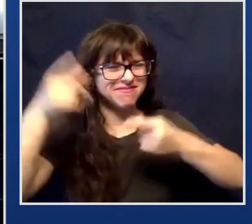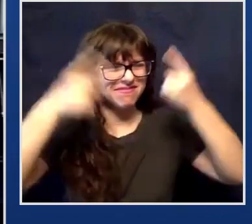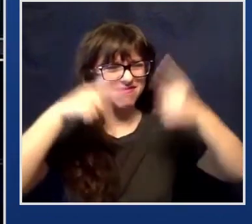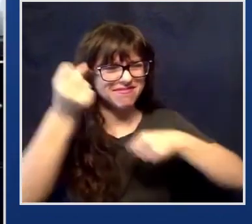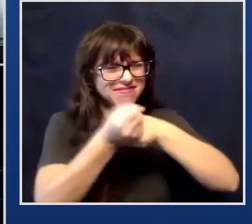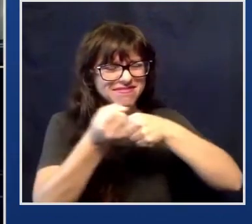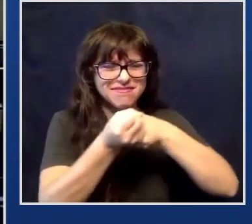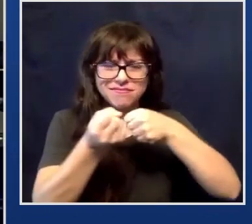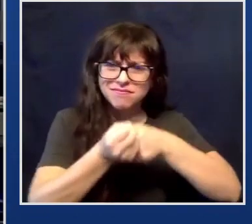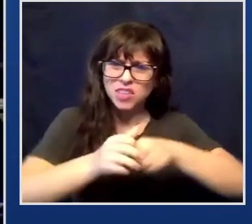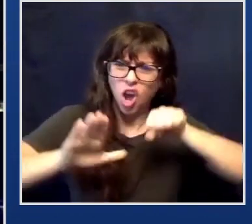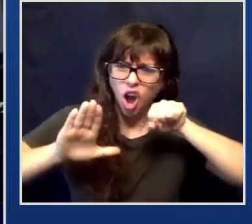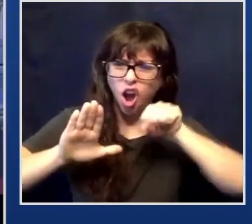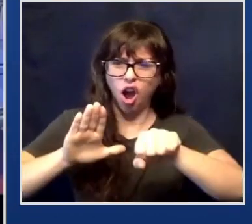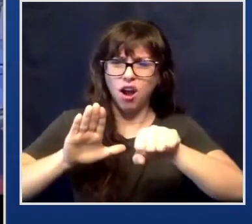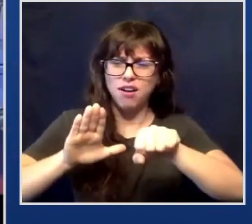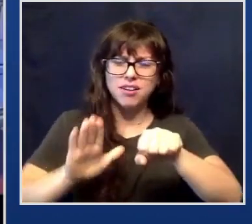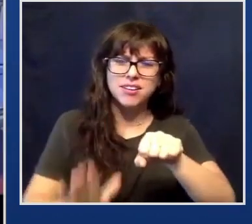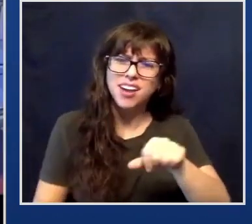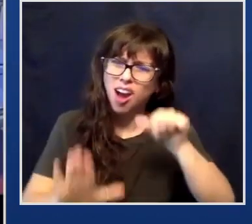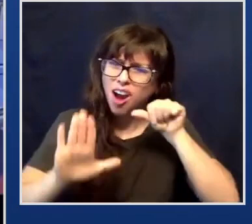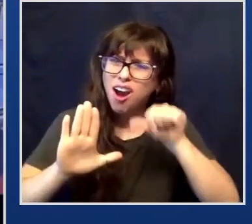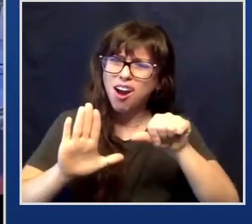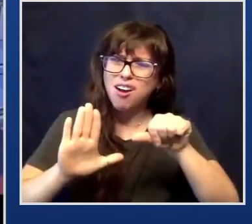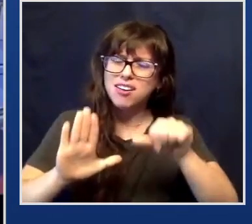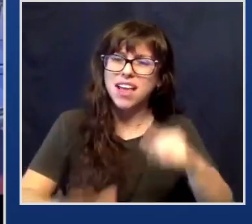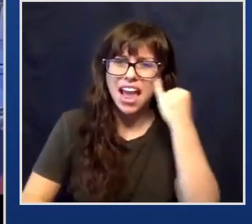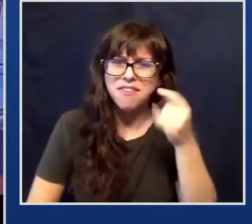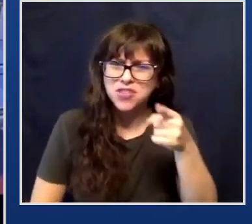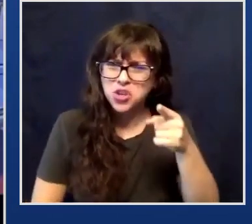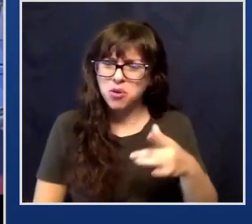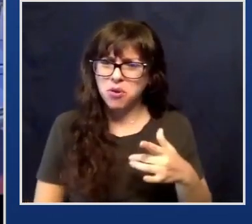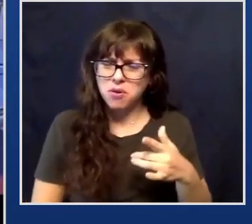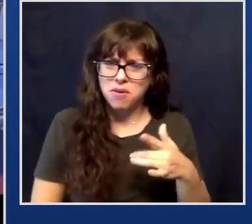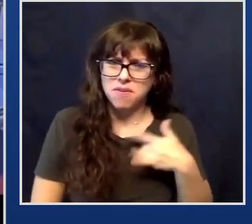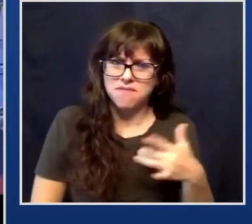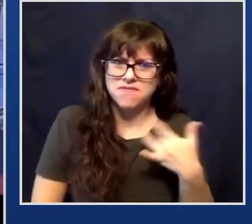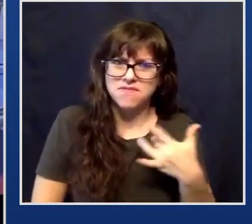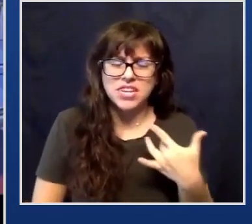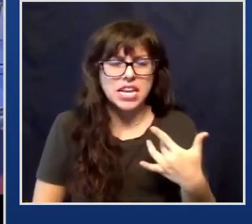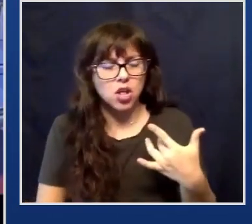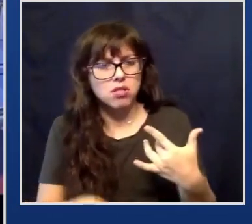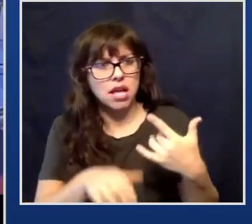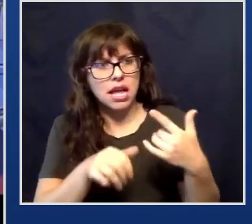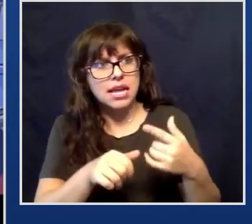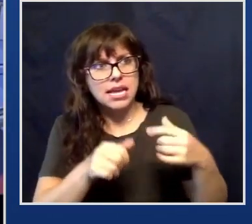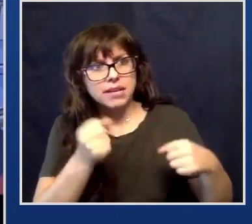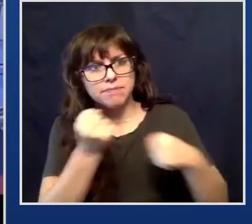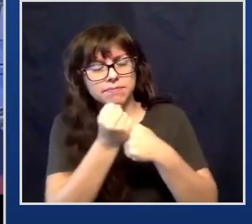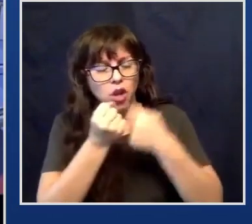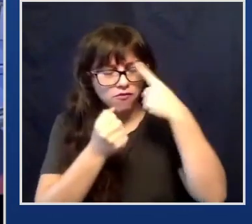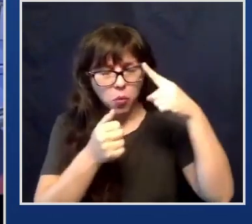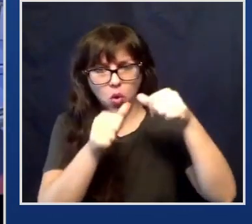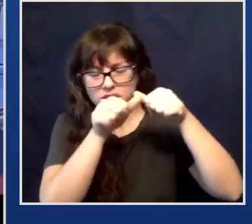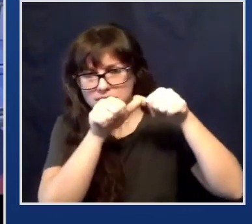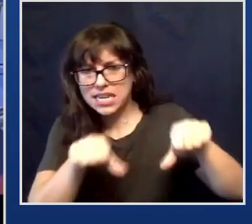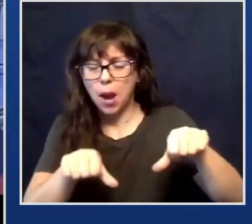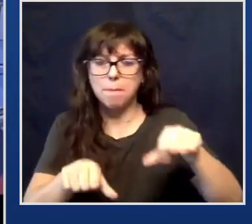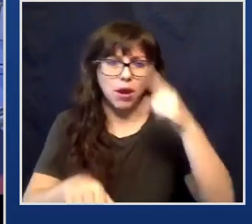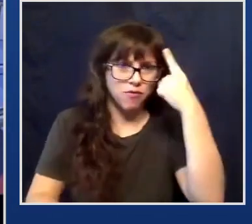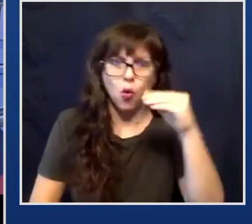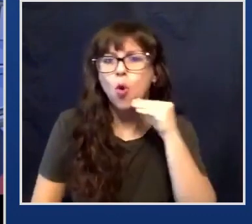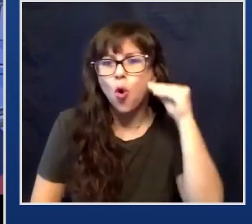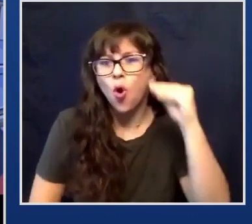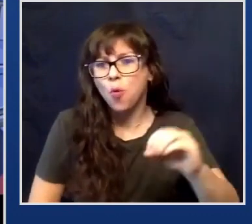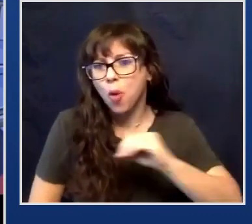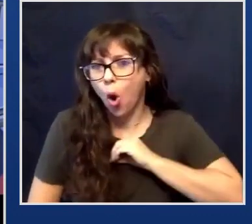Honk. Honk if you think assistance for a down payment for a real shot at home ownership should be coming forward